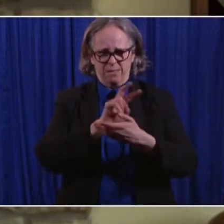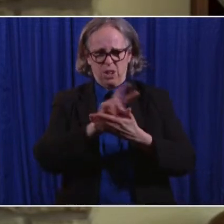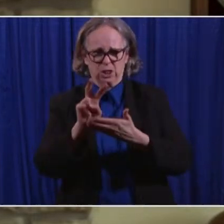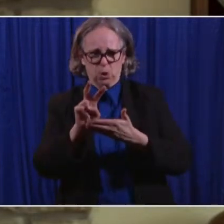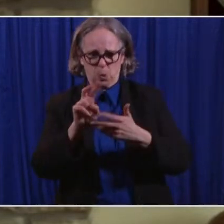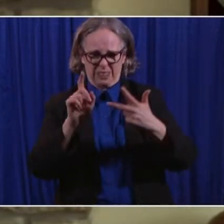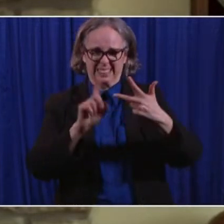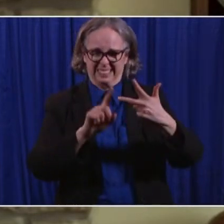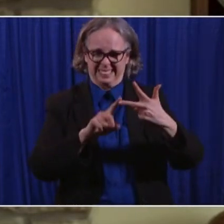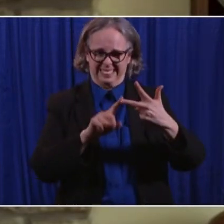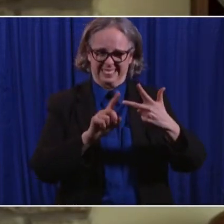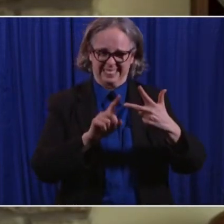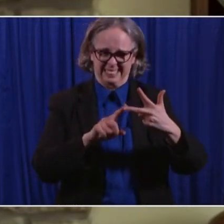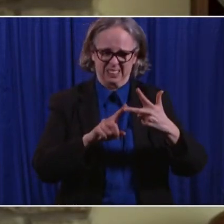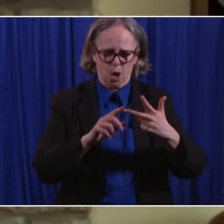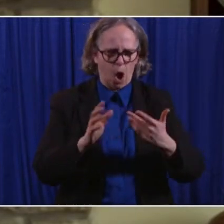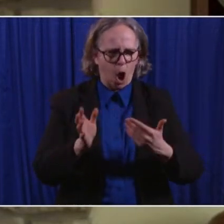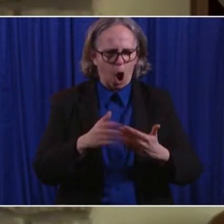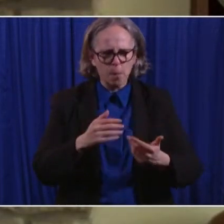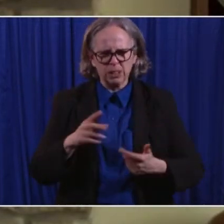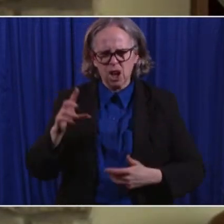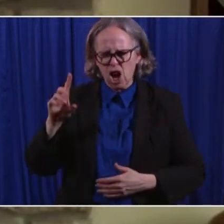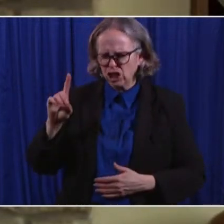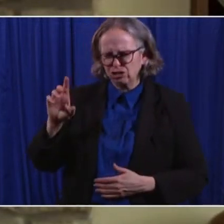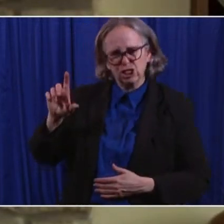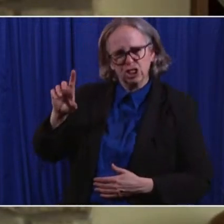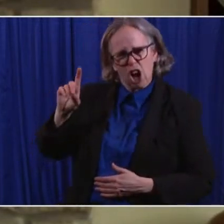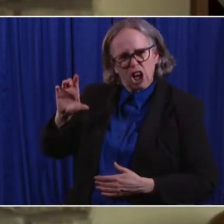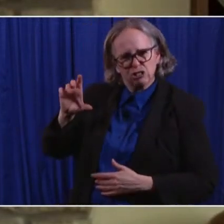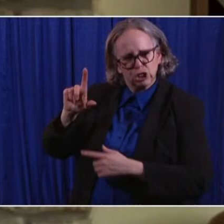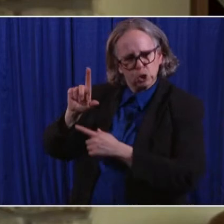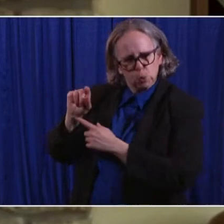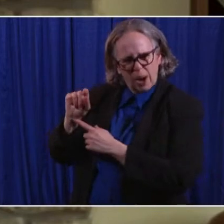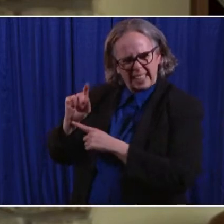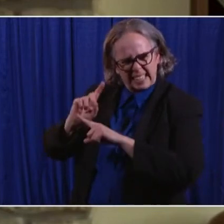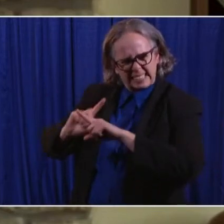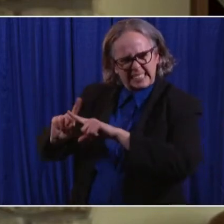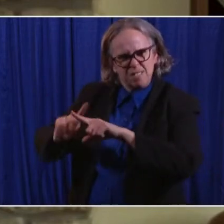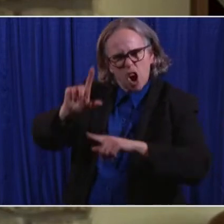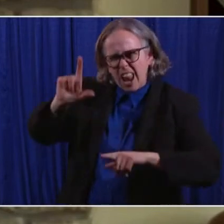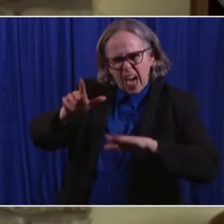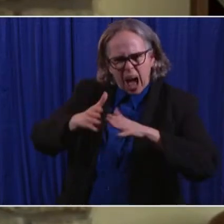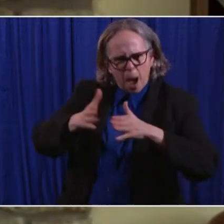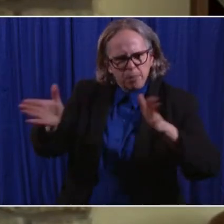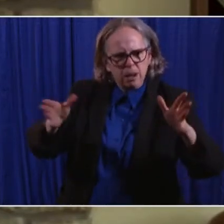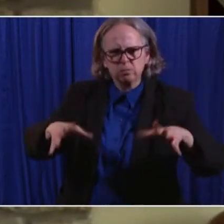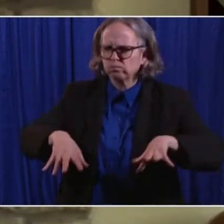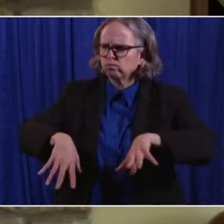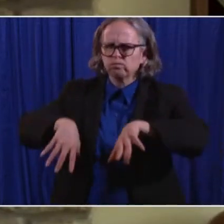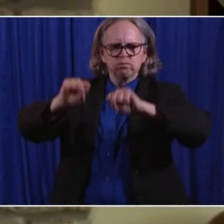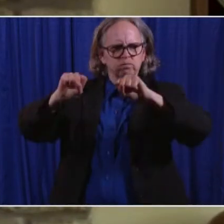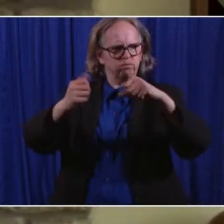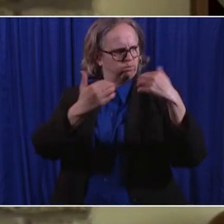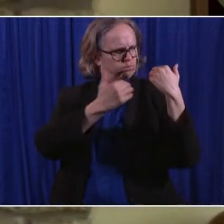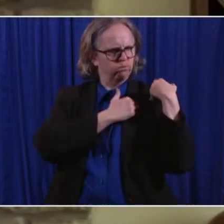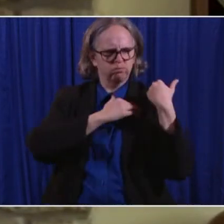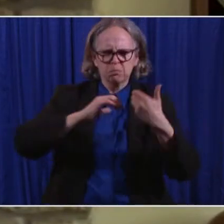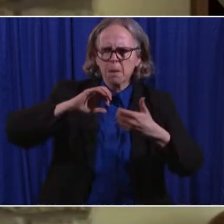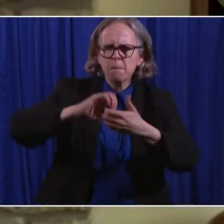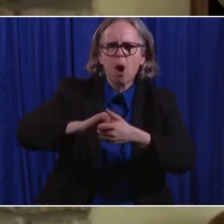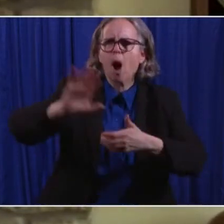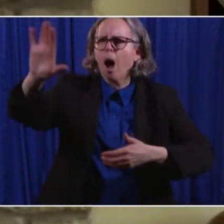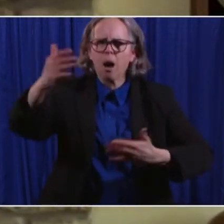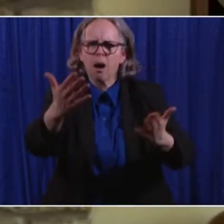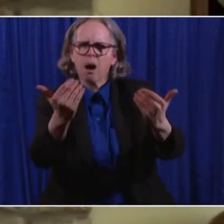120 library systems tell us they want to partner, and that represents more than 250 sites. So these will be going out to